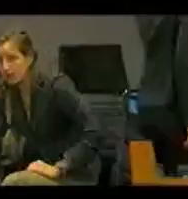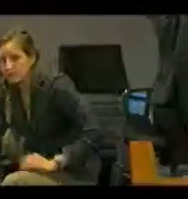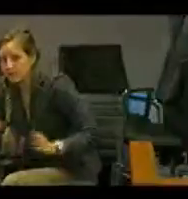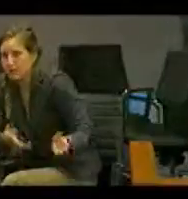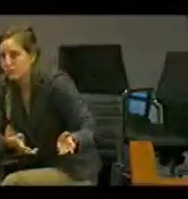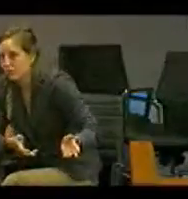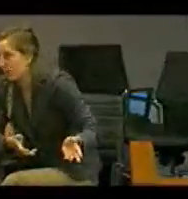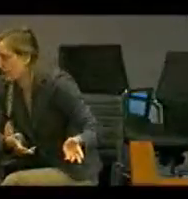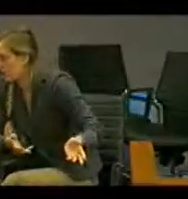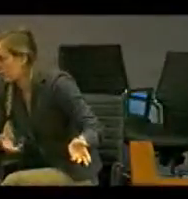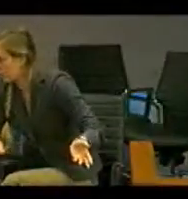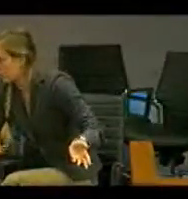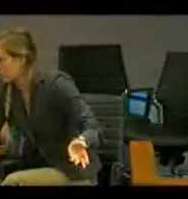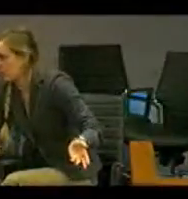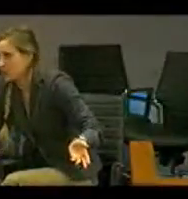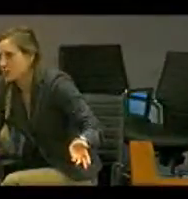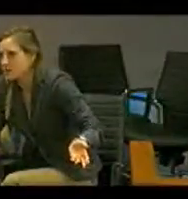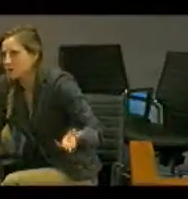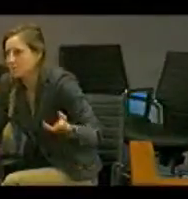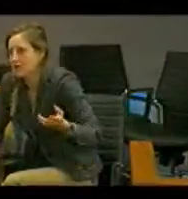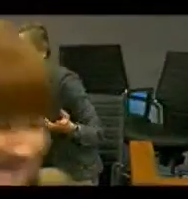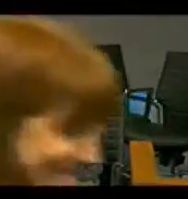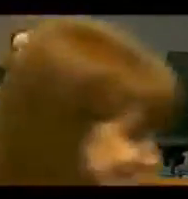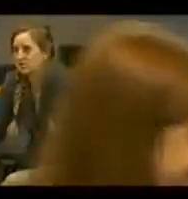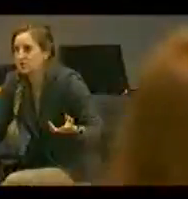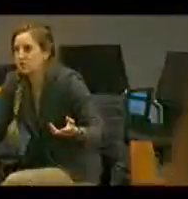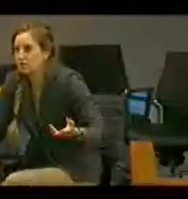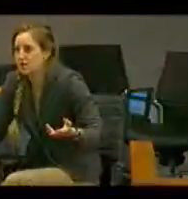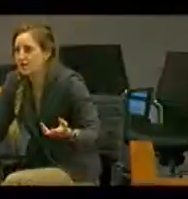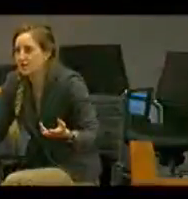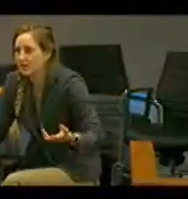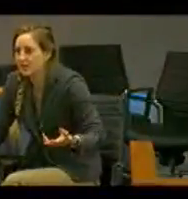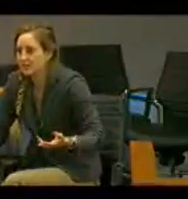Hello, it's Commissioner Yaki. Oh, you're welcome.